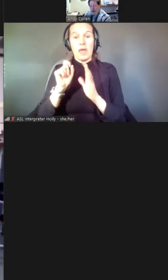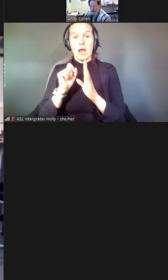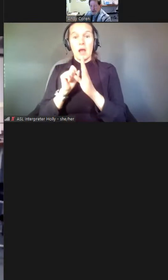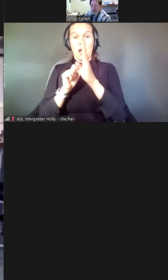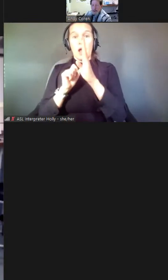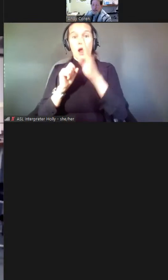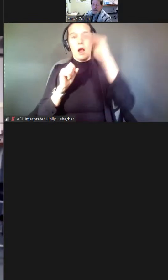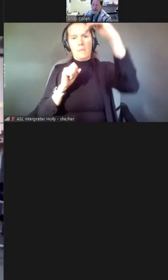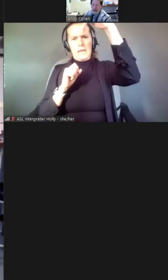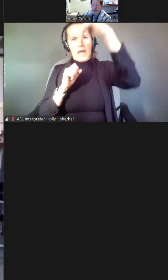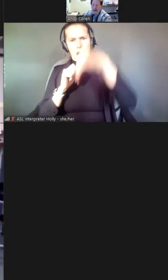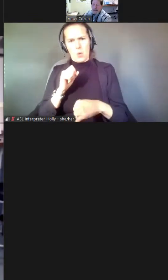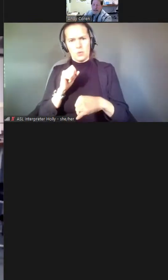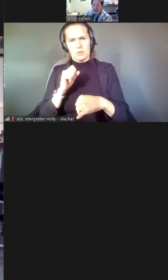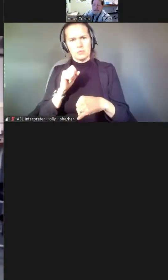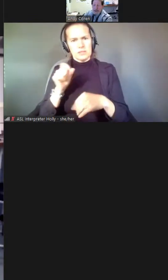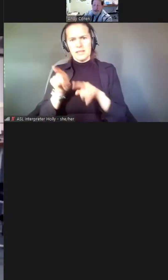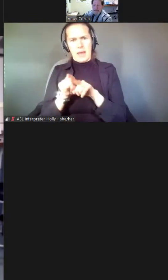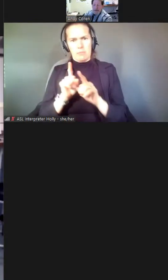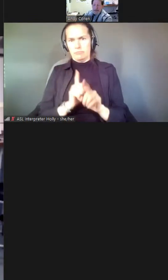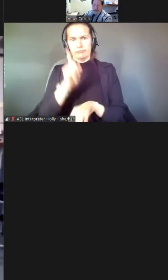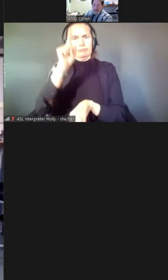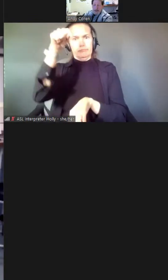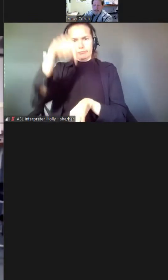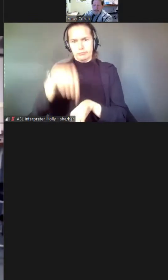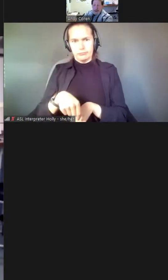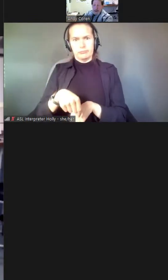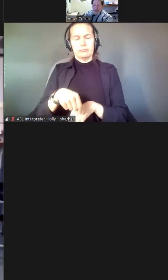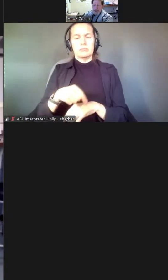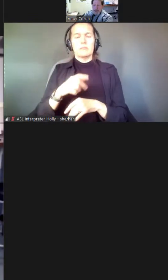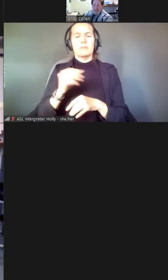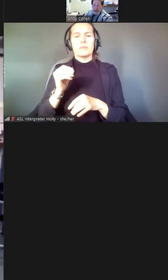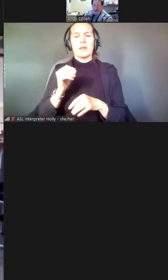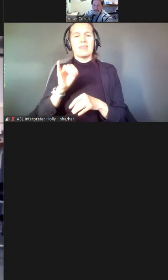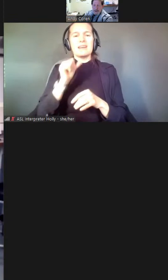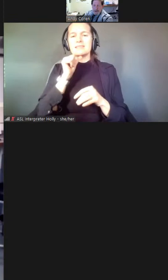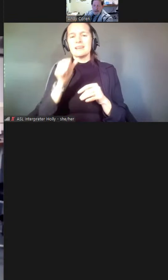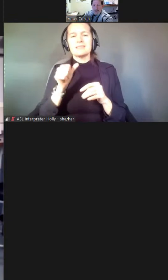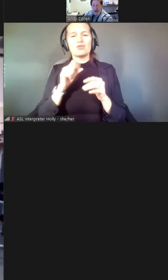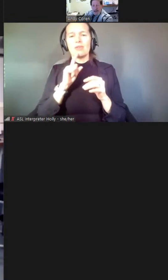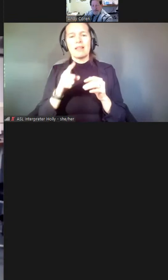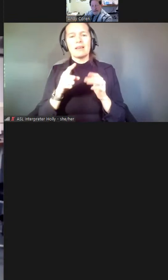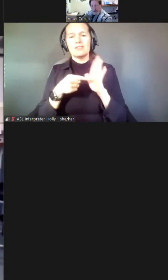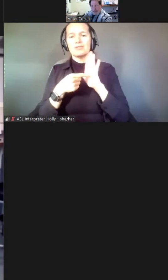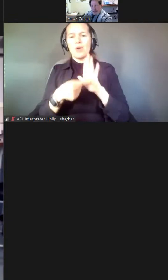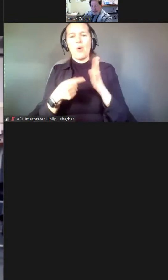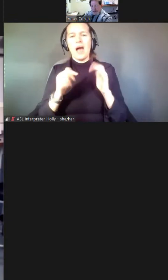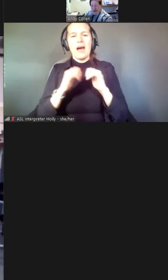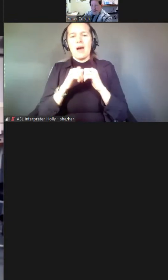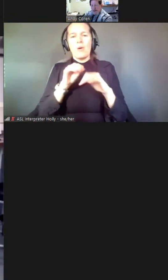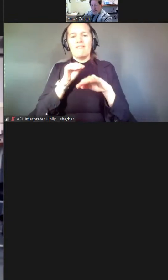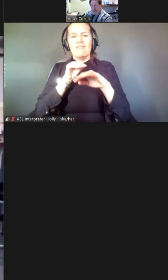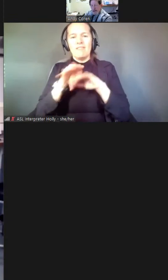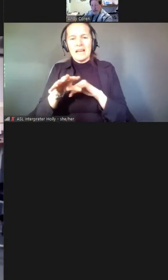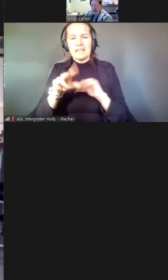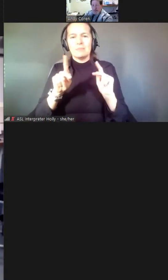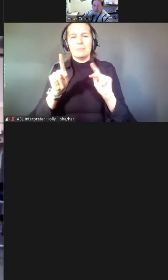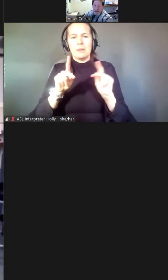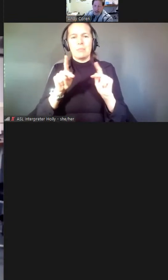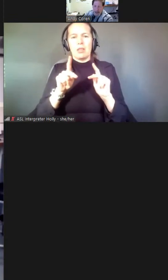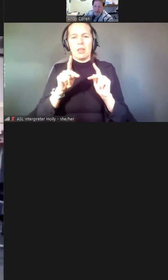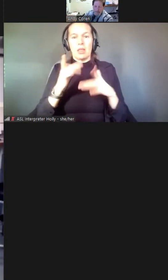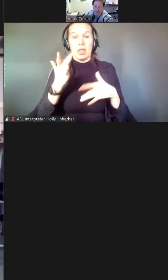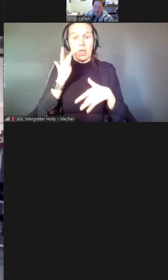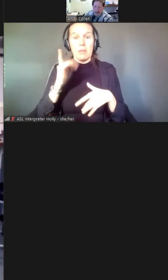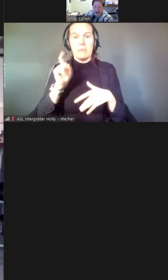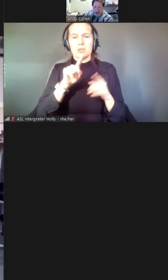rapidly also. And that doesn't really represent what the effect is going to be with hospitalizations, because that will, people